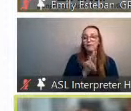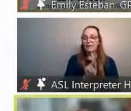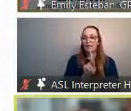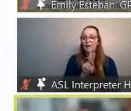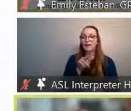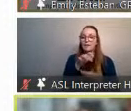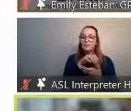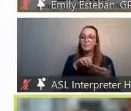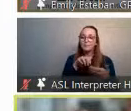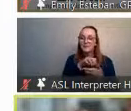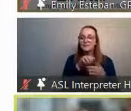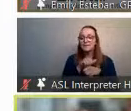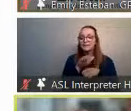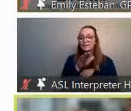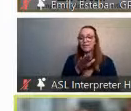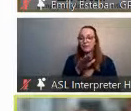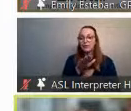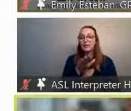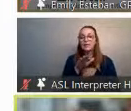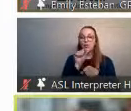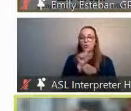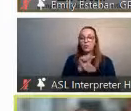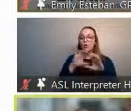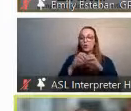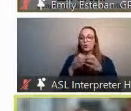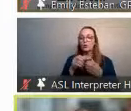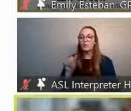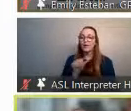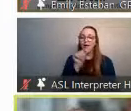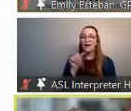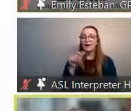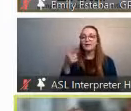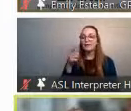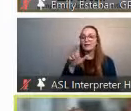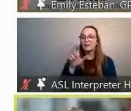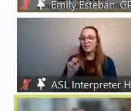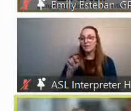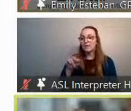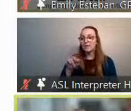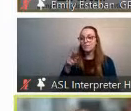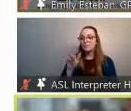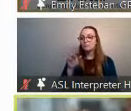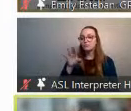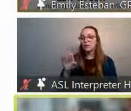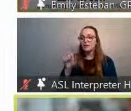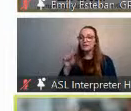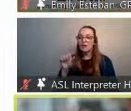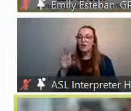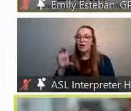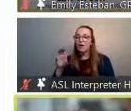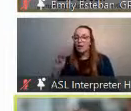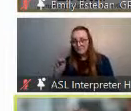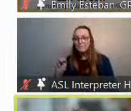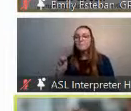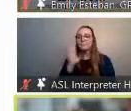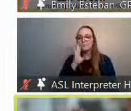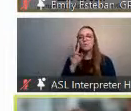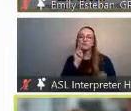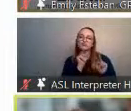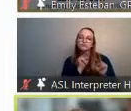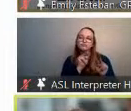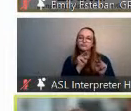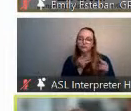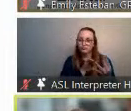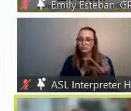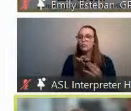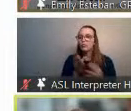at glenpricegroup.com. If you need any technical assistance, we will be monitoring that inbox throughout the meeting.